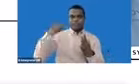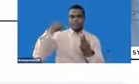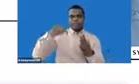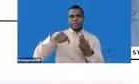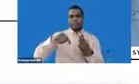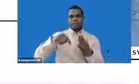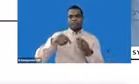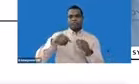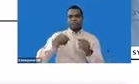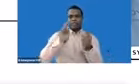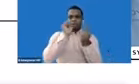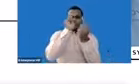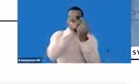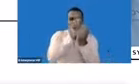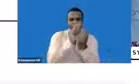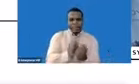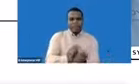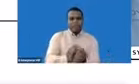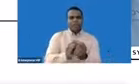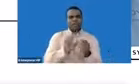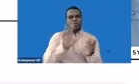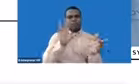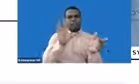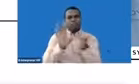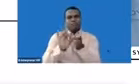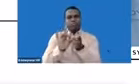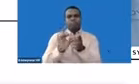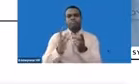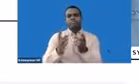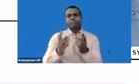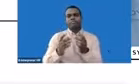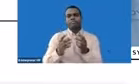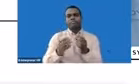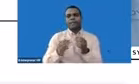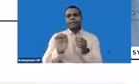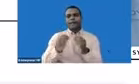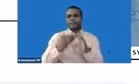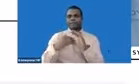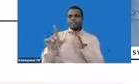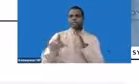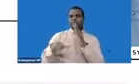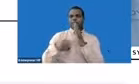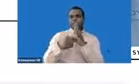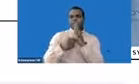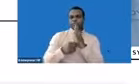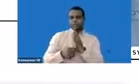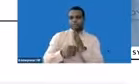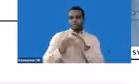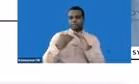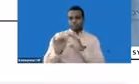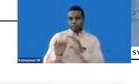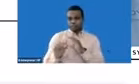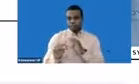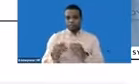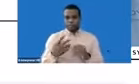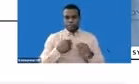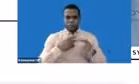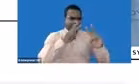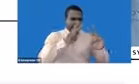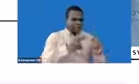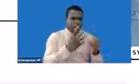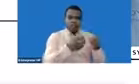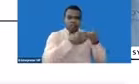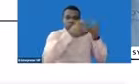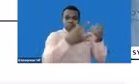very useful thing. It opens up the feedback possibilities. The user can attach a video. If they are sign